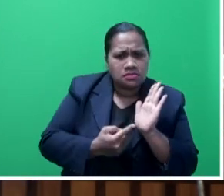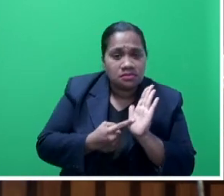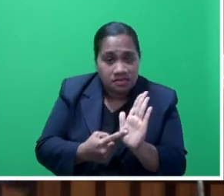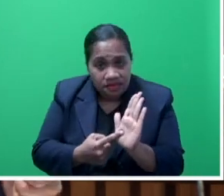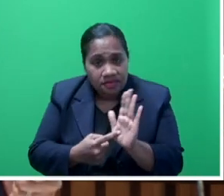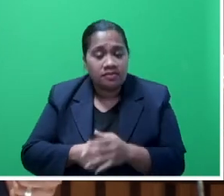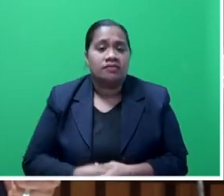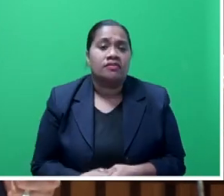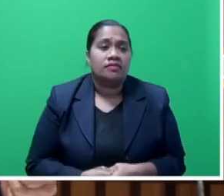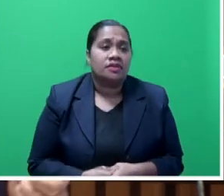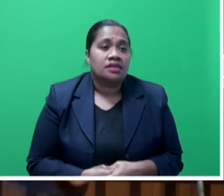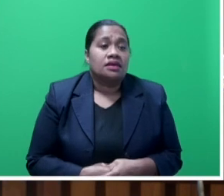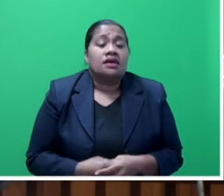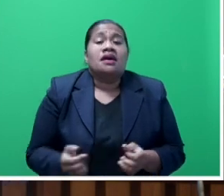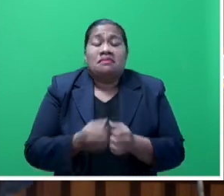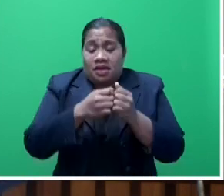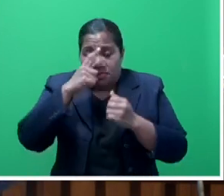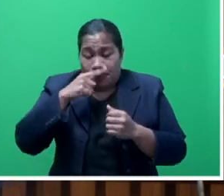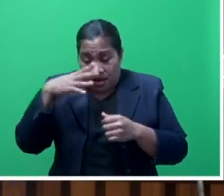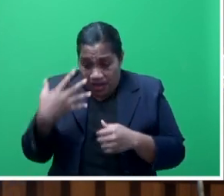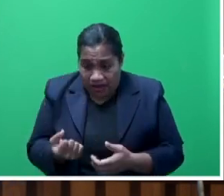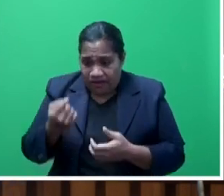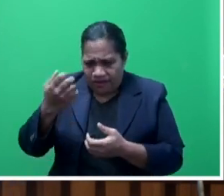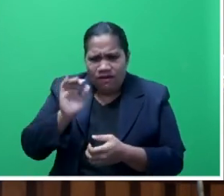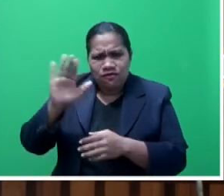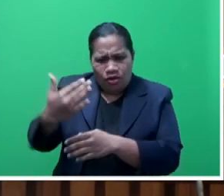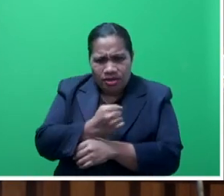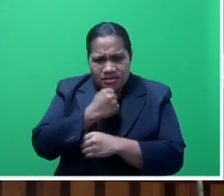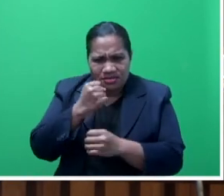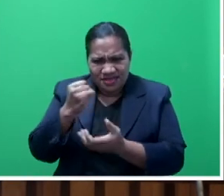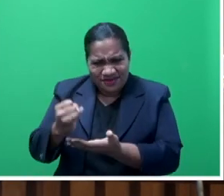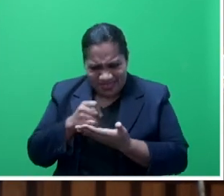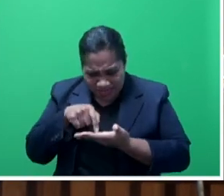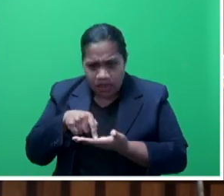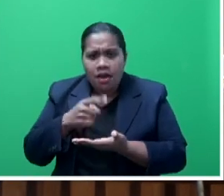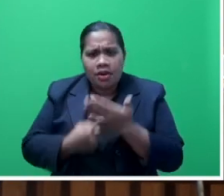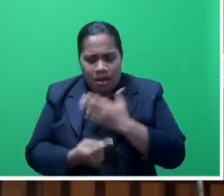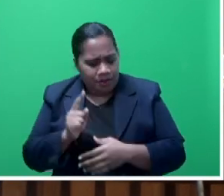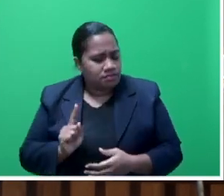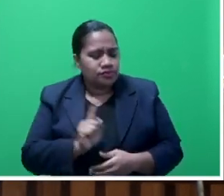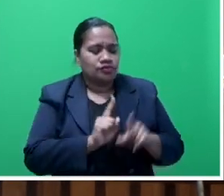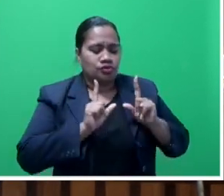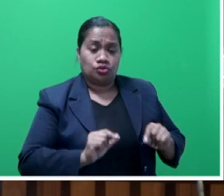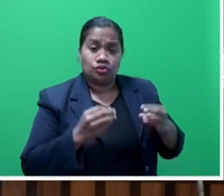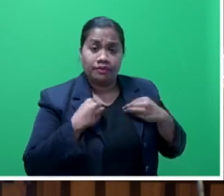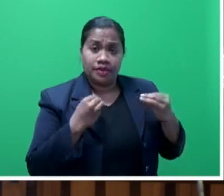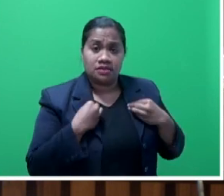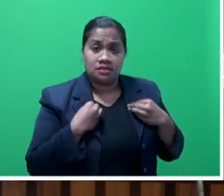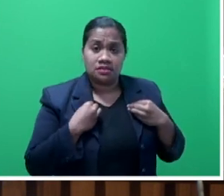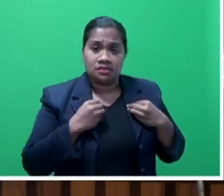I should say, a foreign investment certificate, they still came into Fiji and actually got into areas of business which they were prohibited